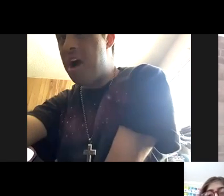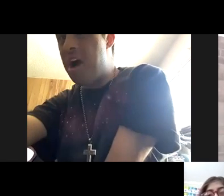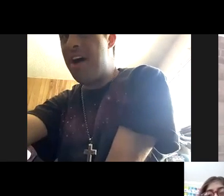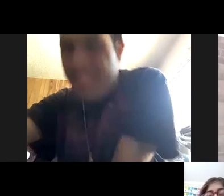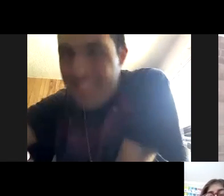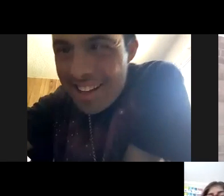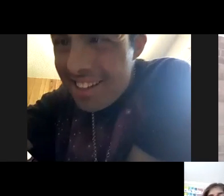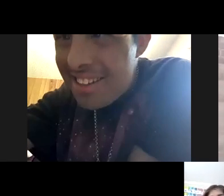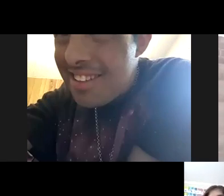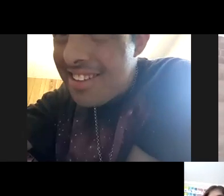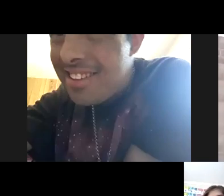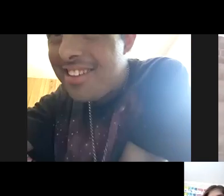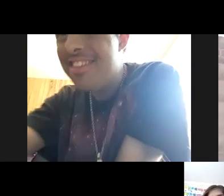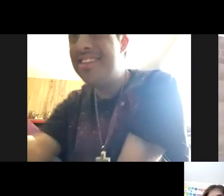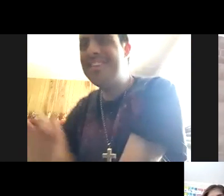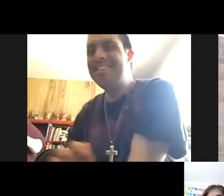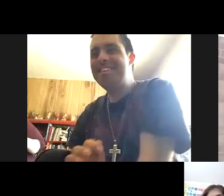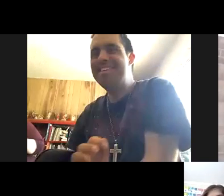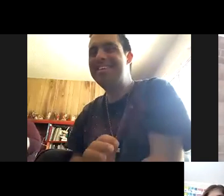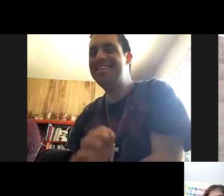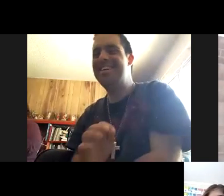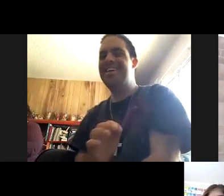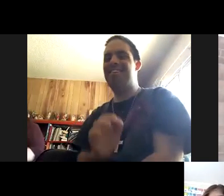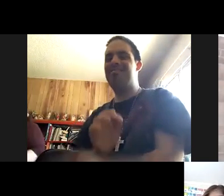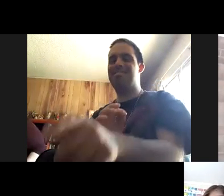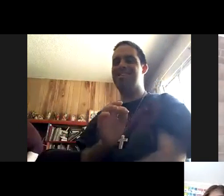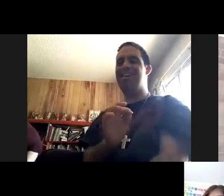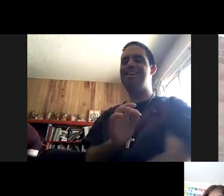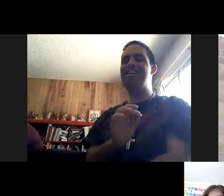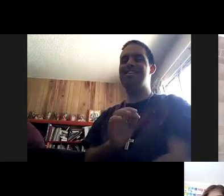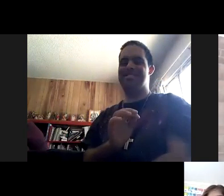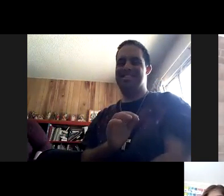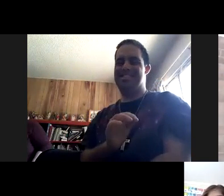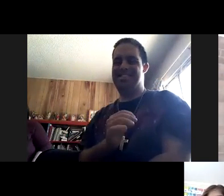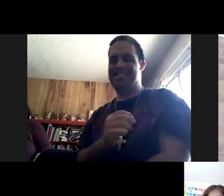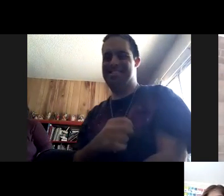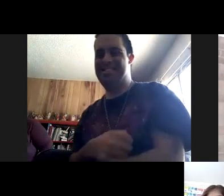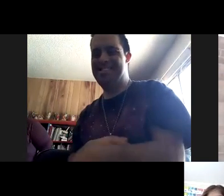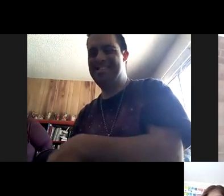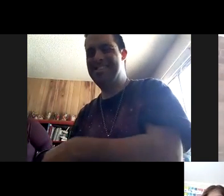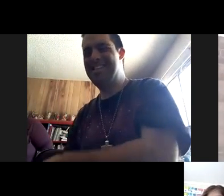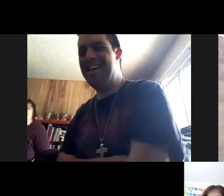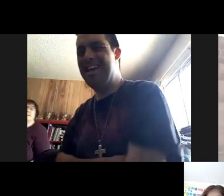Oh, good, good. That's my talking, that's mine. Oh, damn.